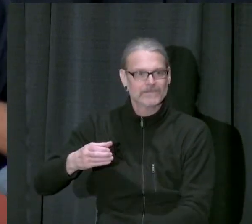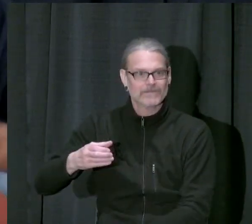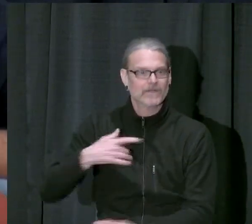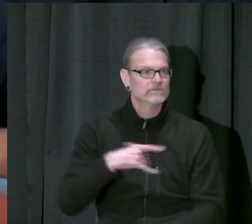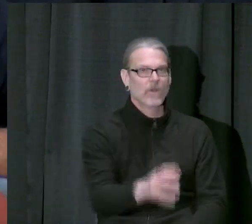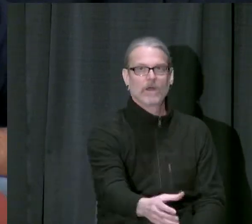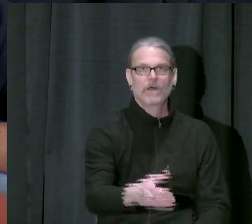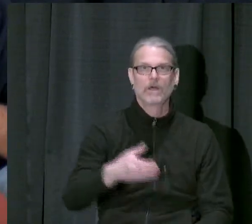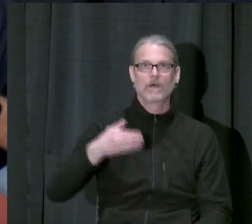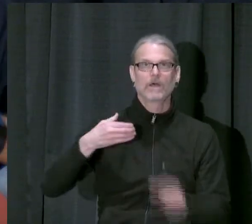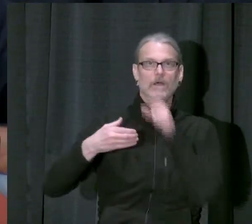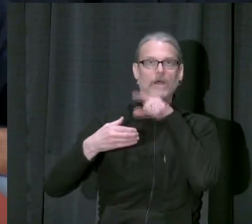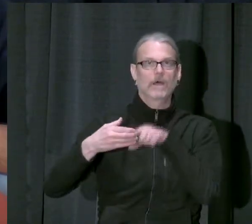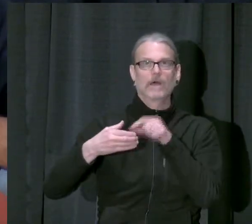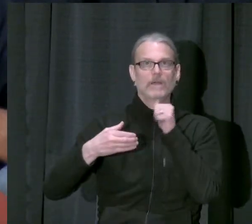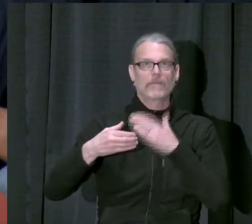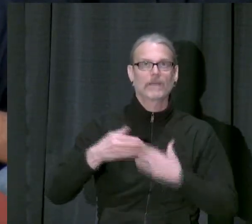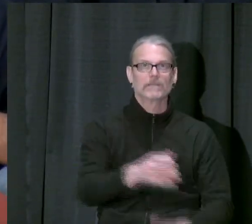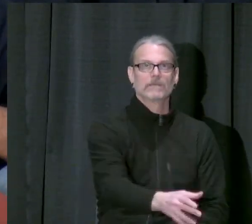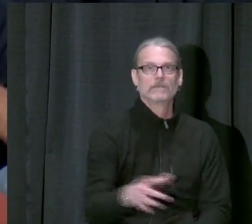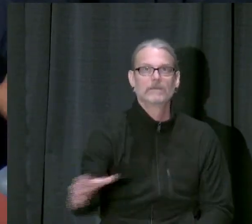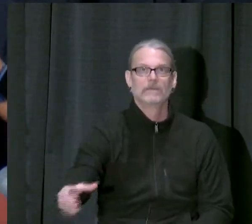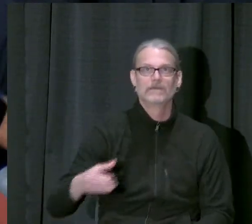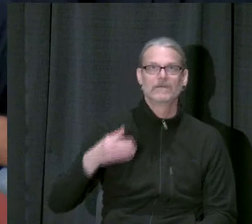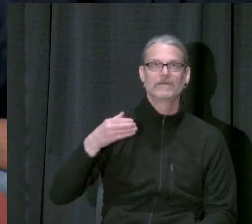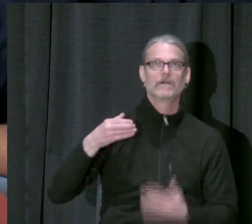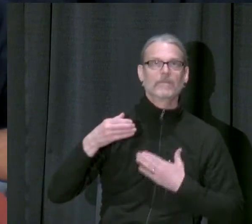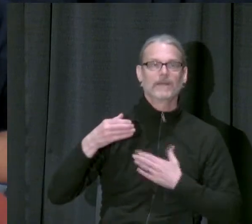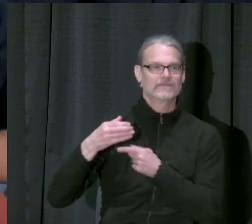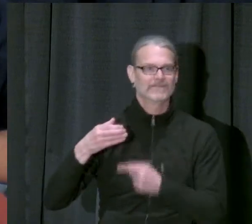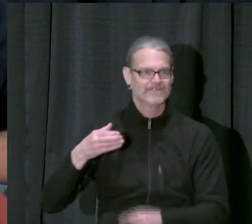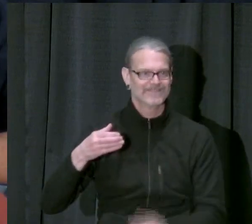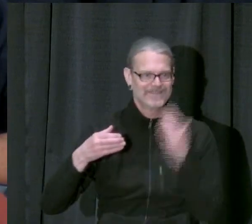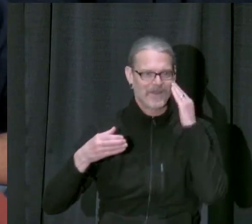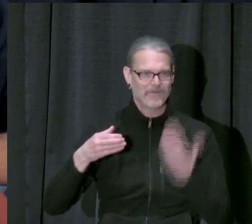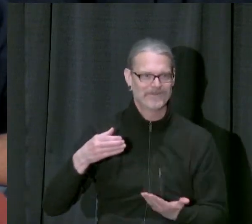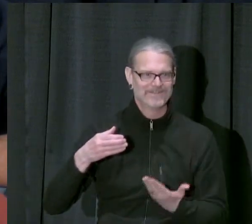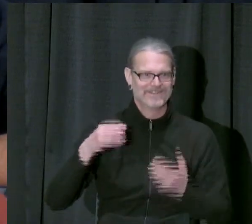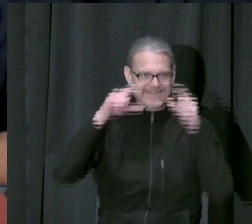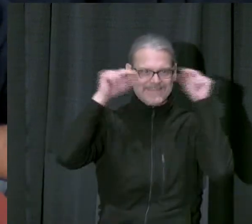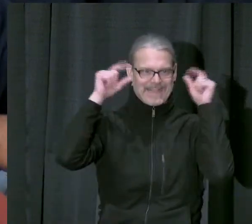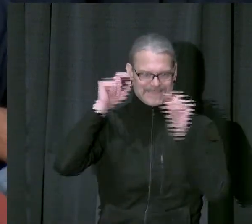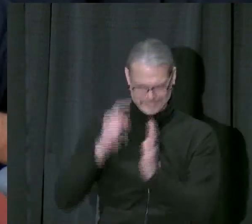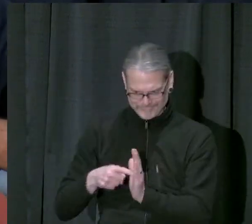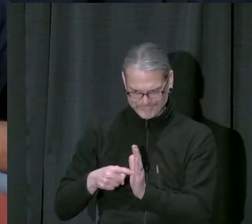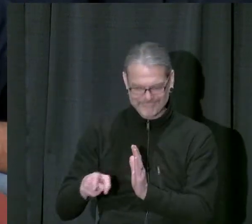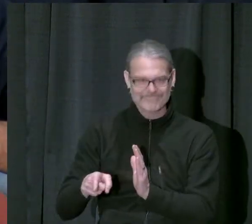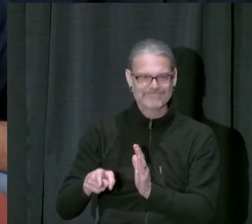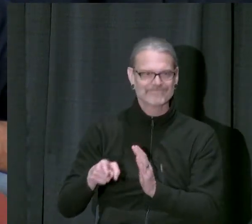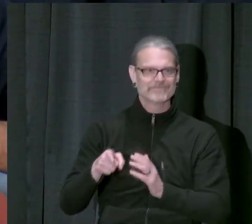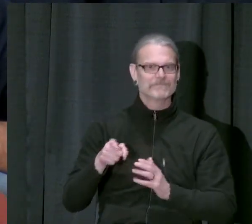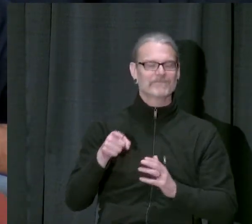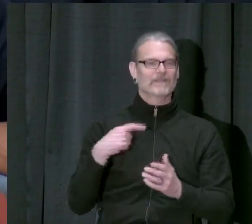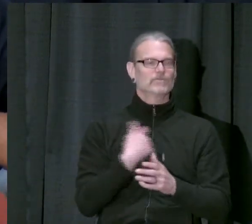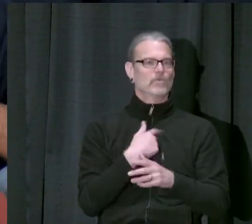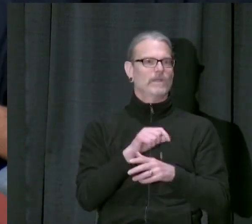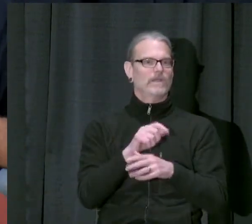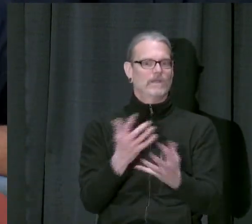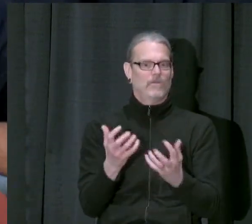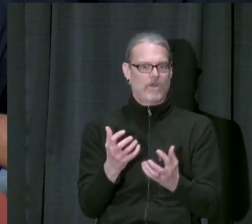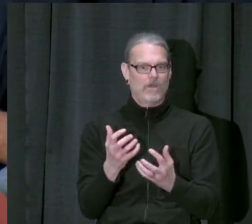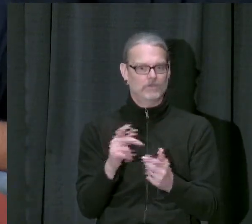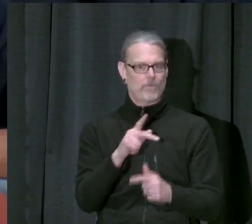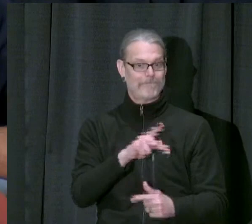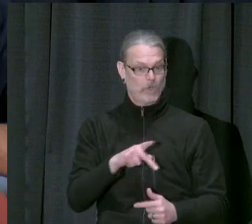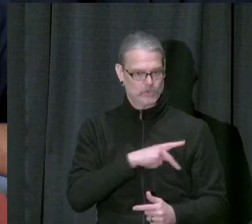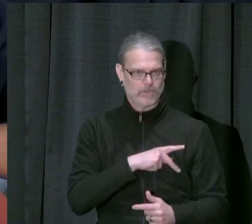but objects are extremely challenging because they look different in different lighting conditions and so on. And so we're working, again, to personalize